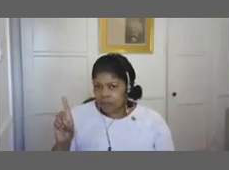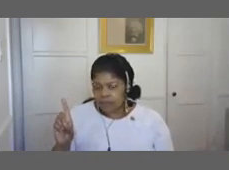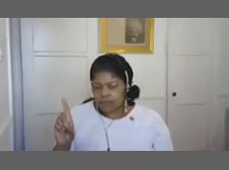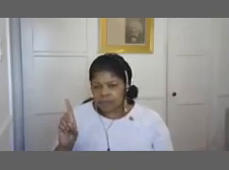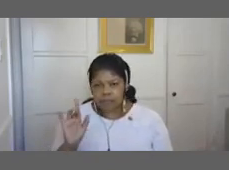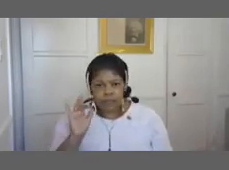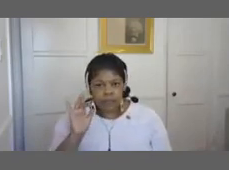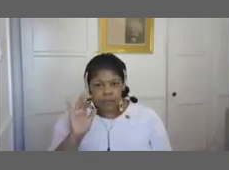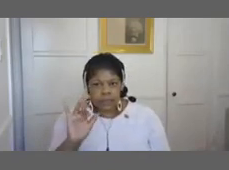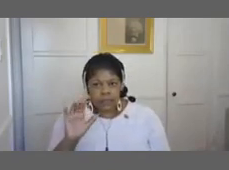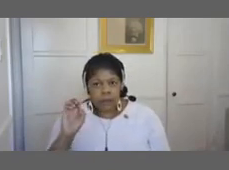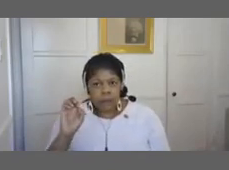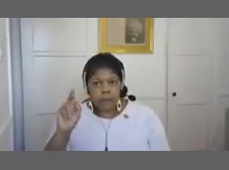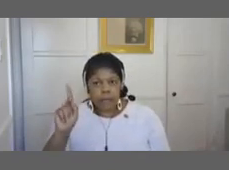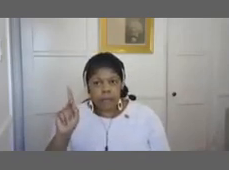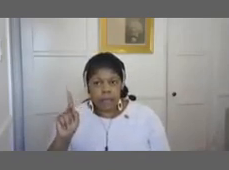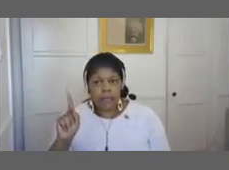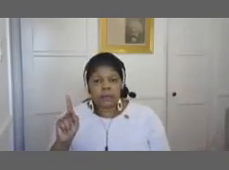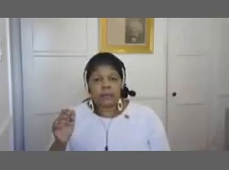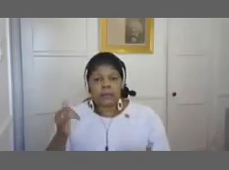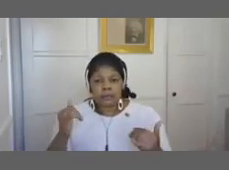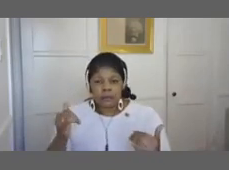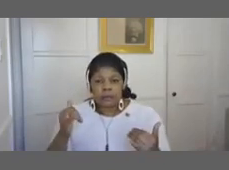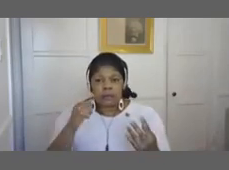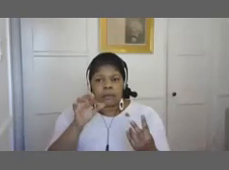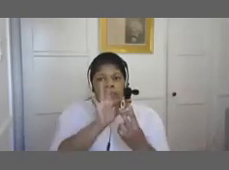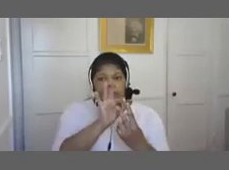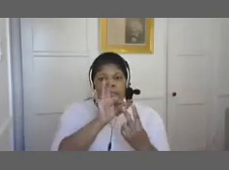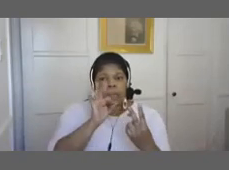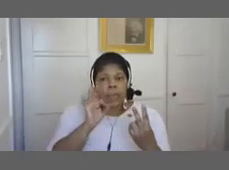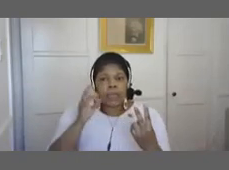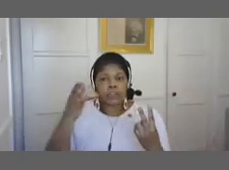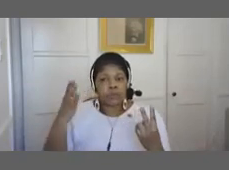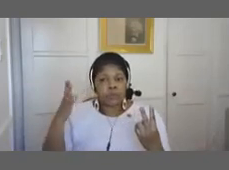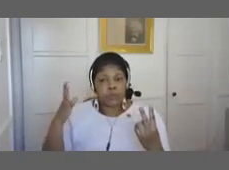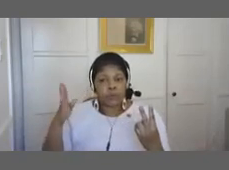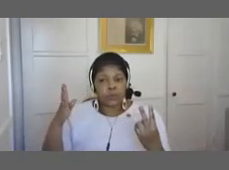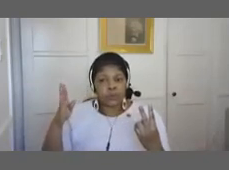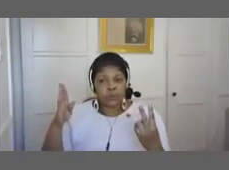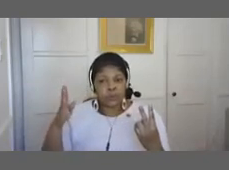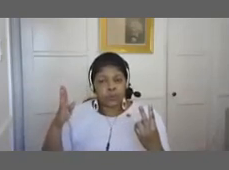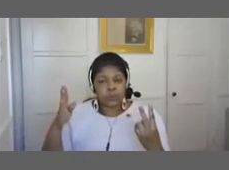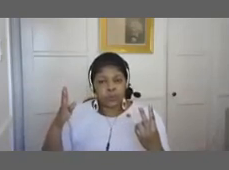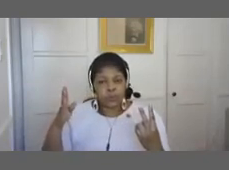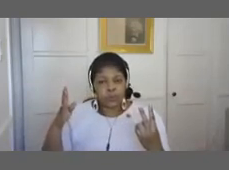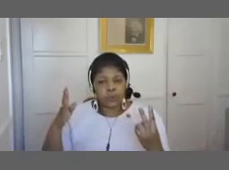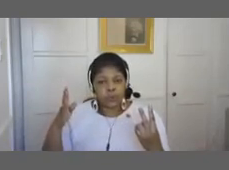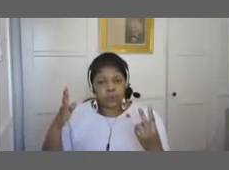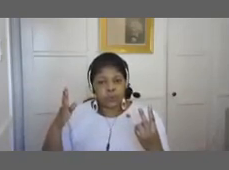And let's go ahead and select the blue. I guess I could have done that ahead of time and just go ahead and select that mustard